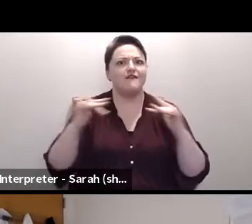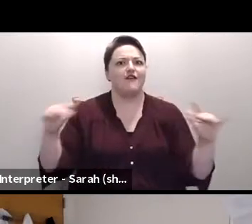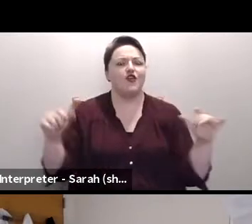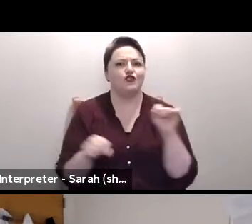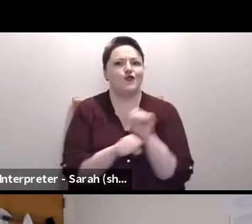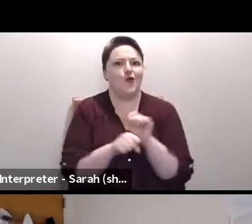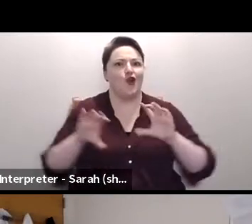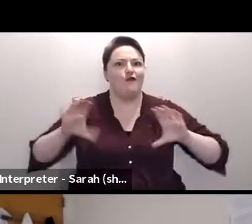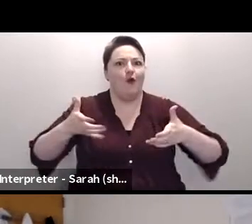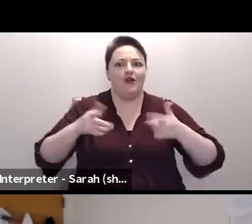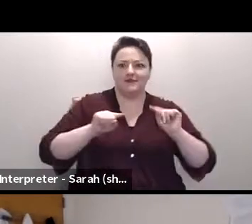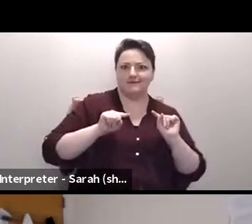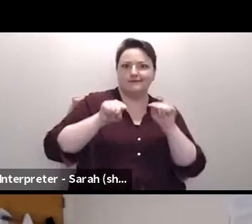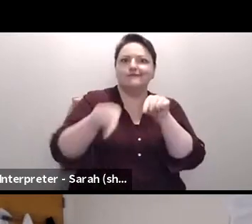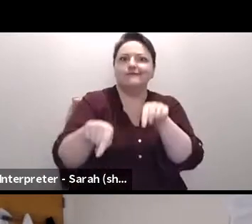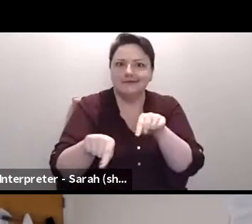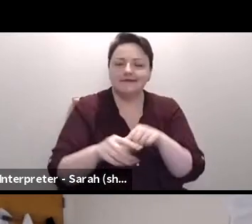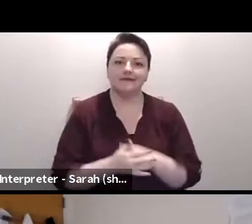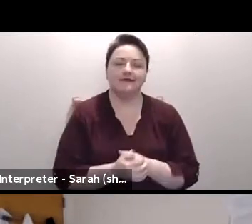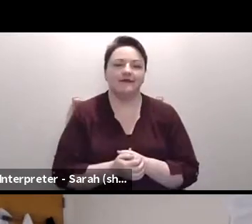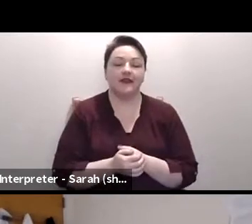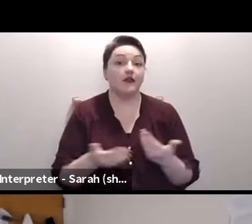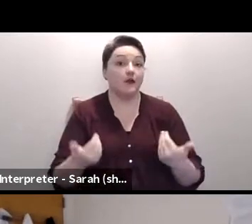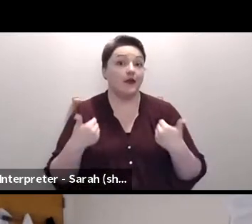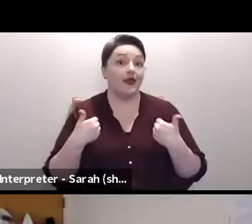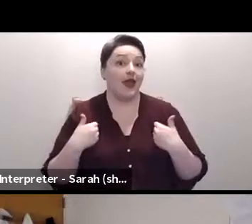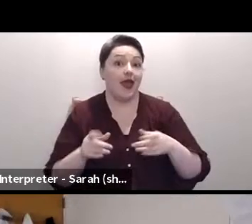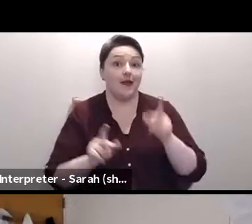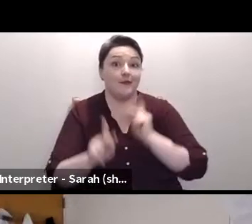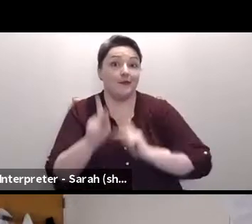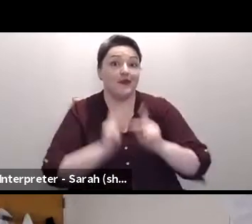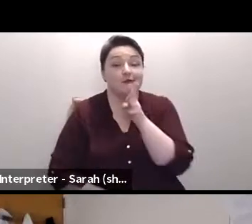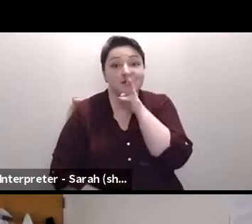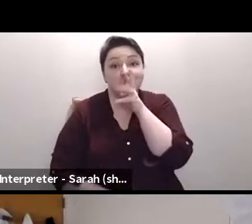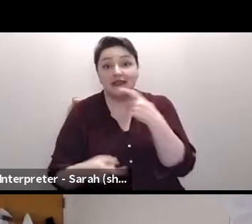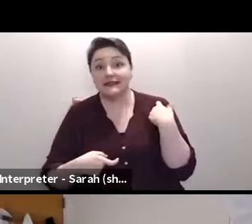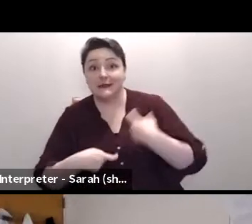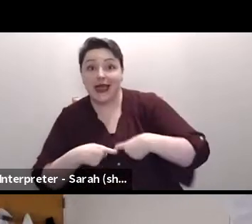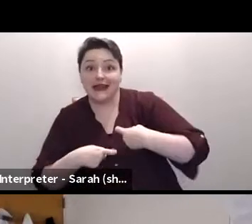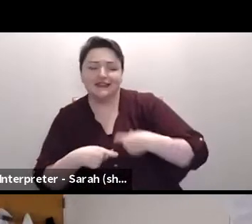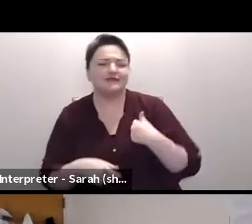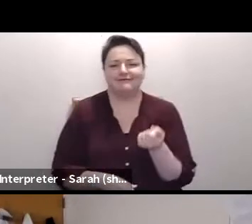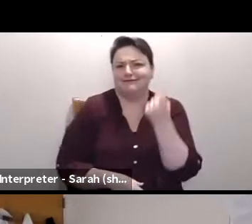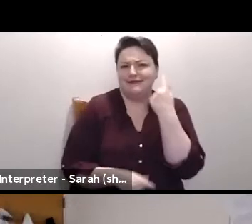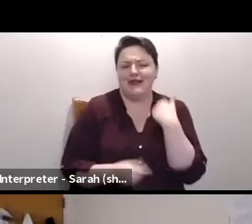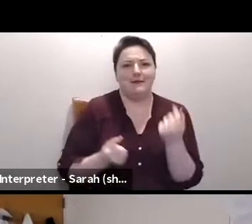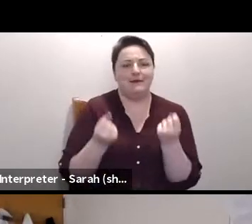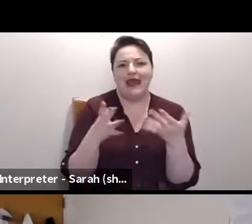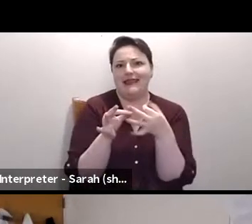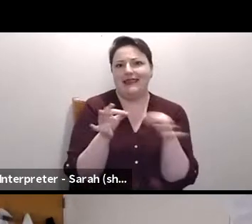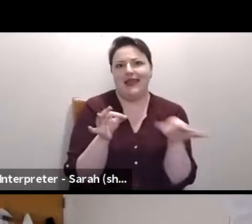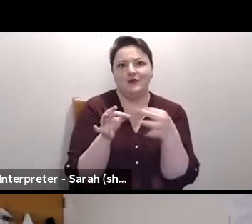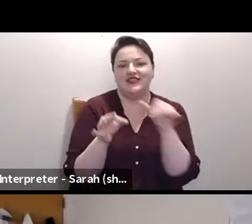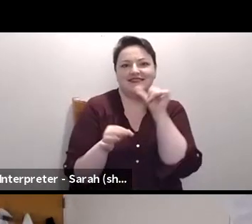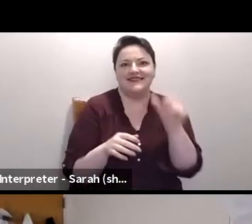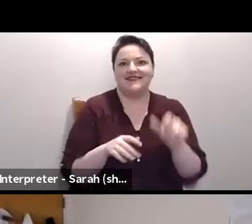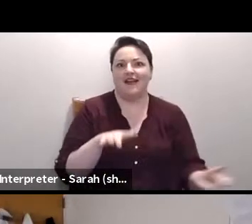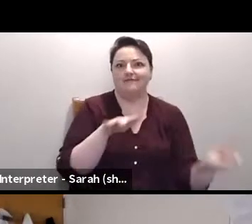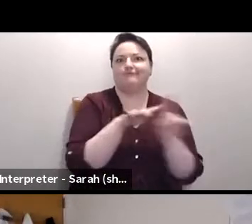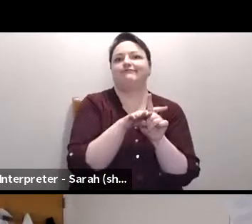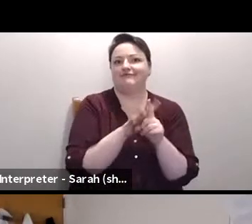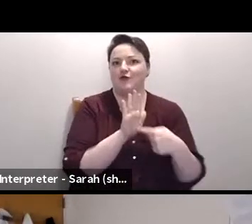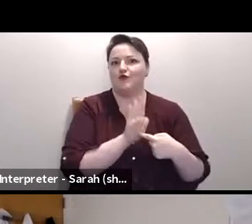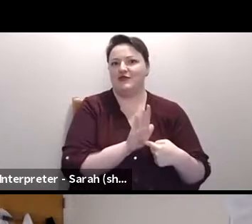out there. So we had people speaking French, Spanish, and so forth. But of course, there are many languages that were not going to be represented. And for those folks